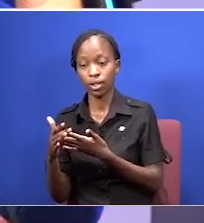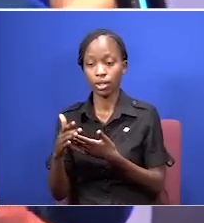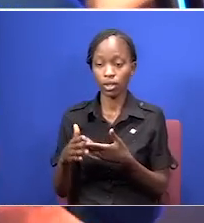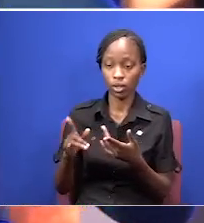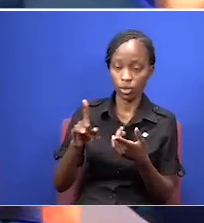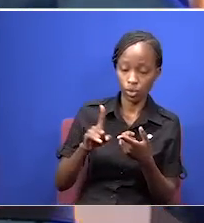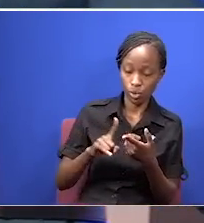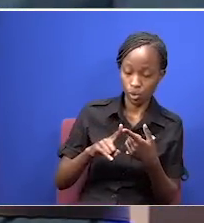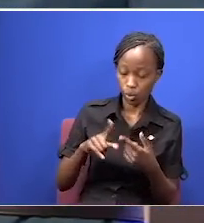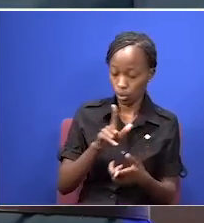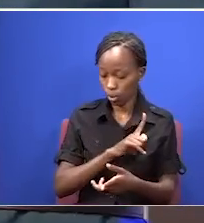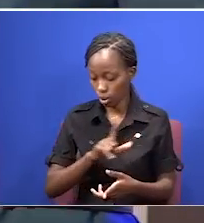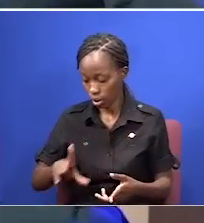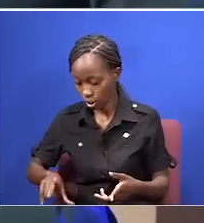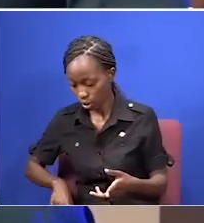to